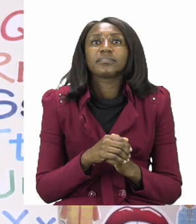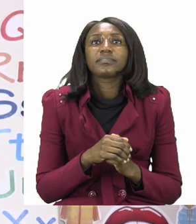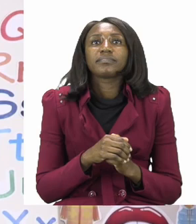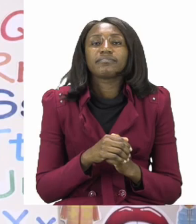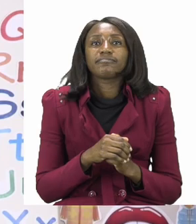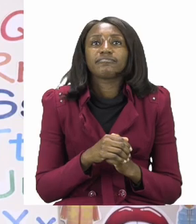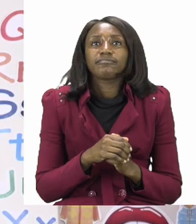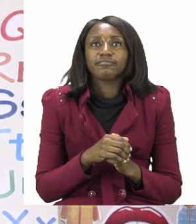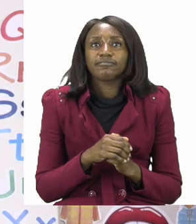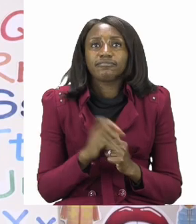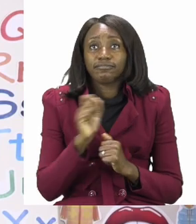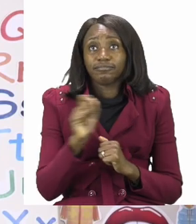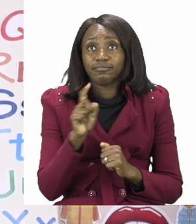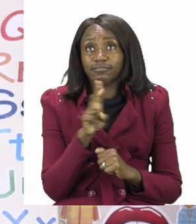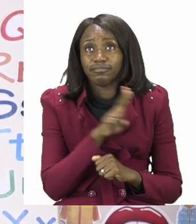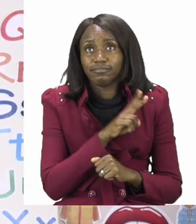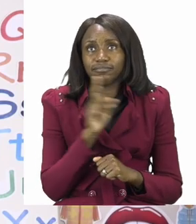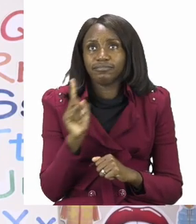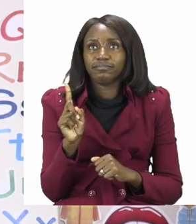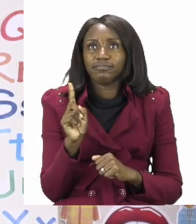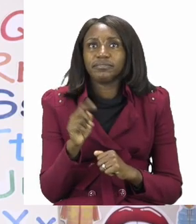21, a 2 and a 1.